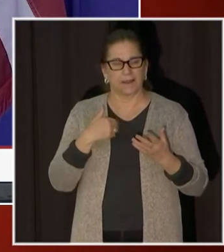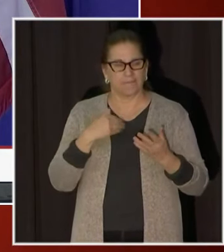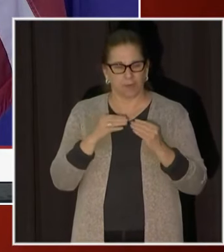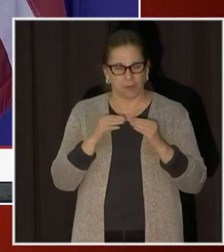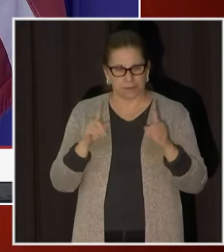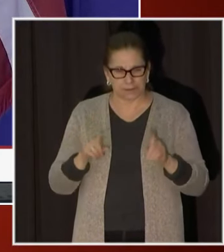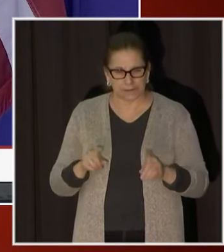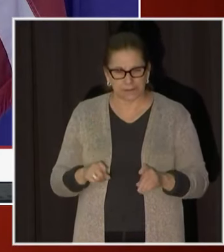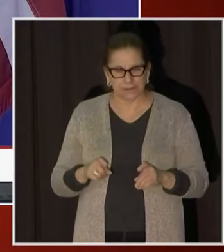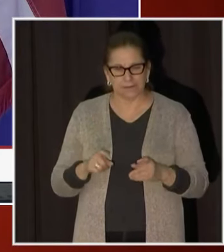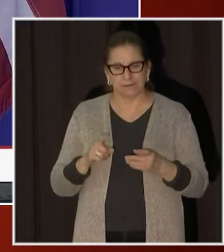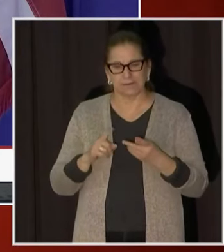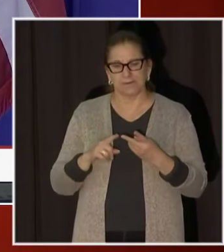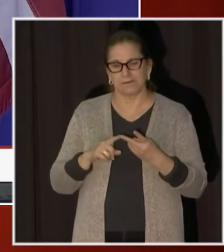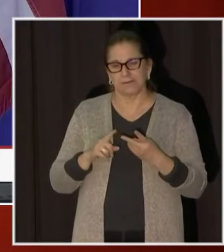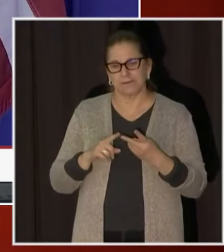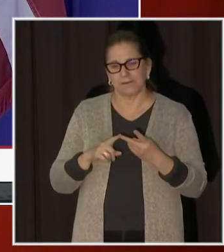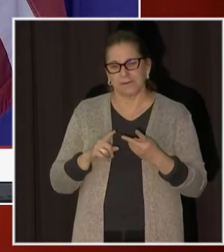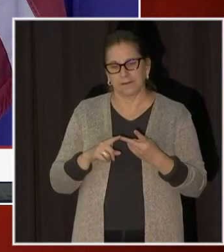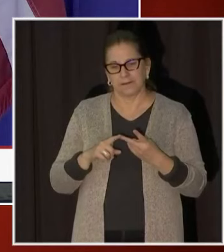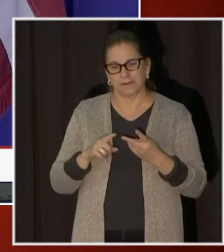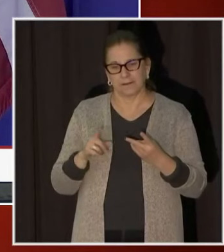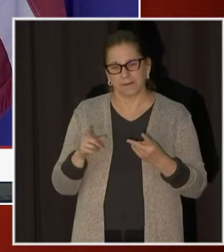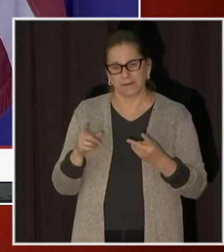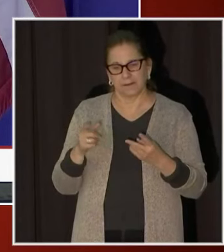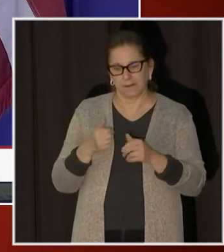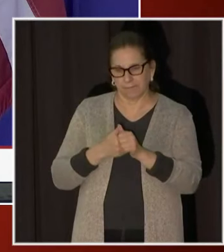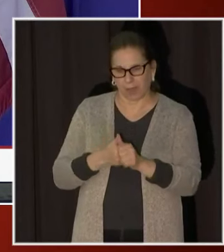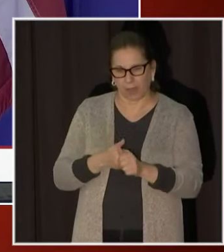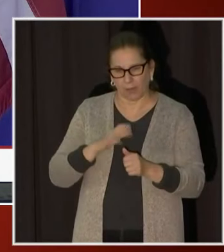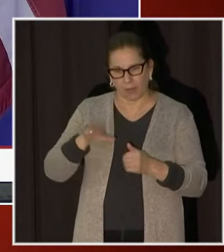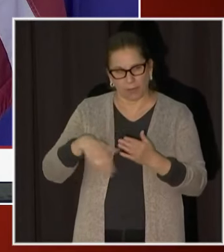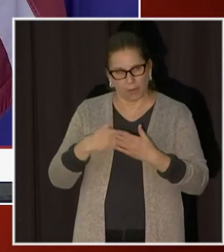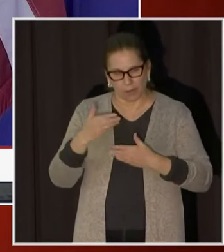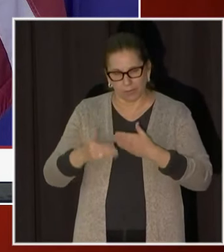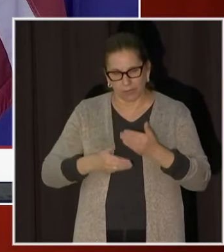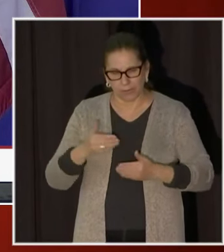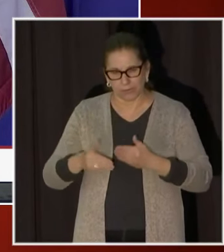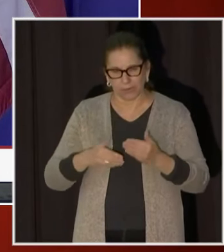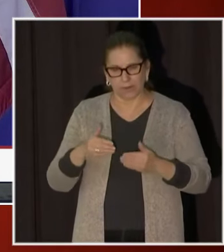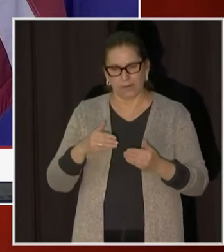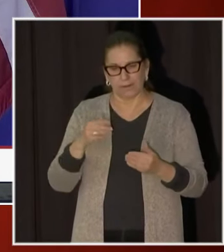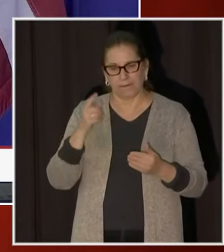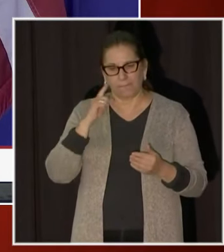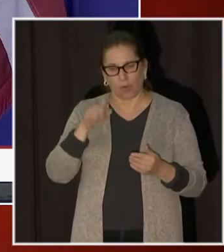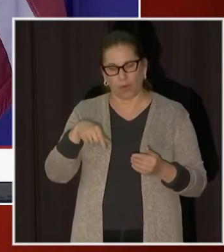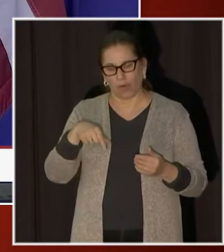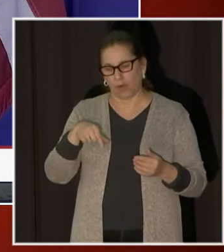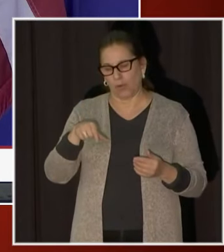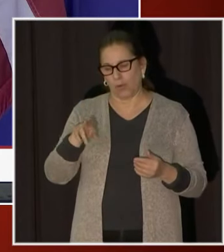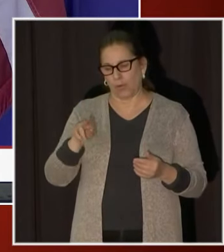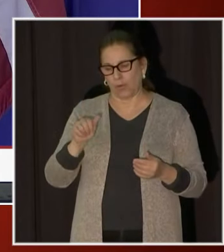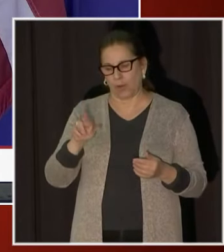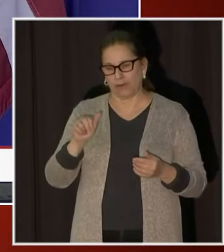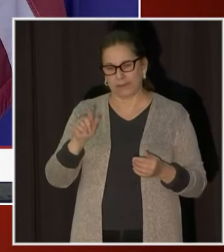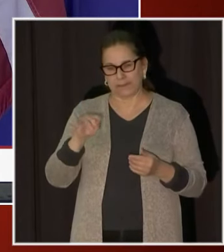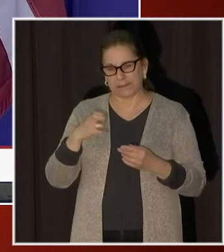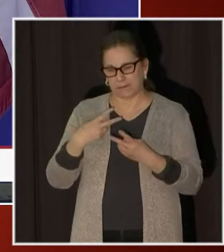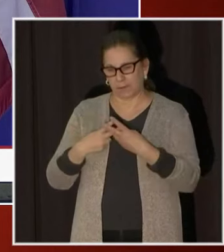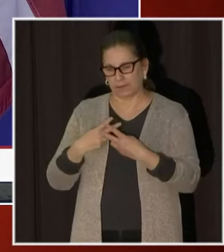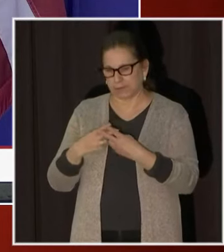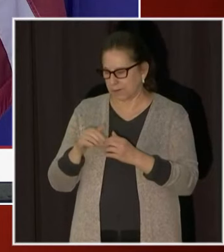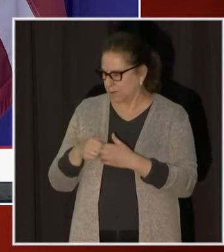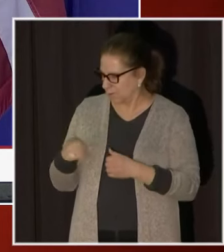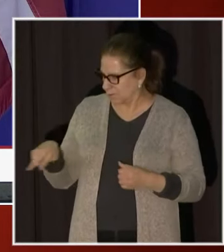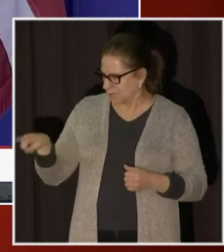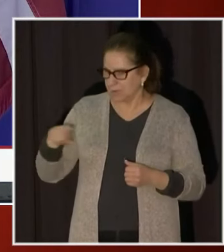following all of the protocols for quarantine. And if we think that our experience is showing that we should do other things,